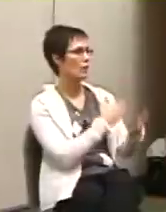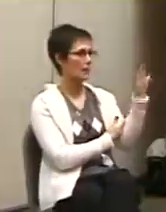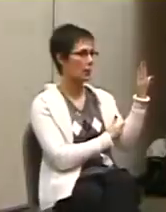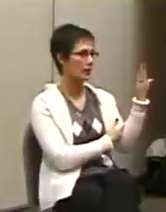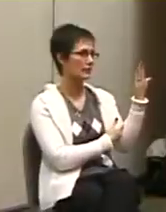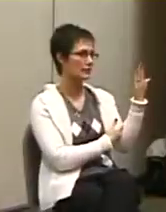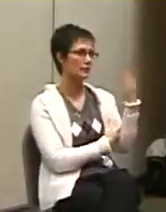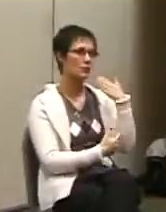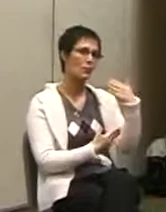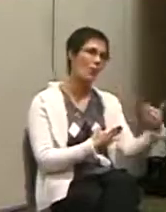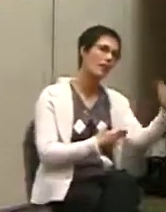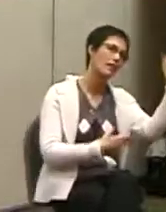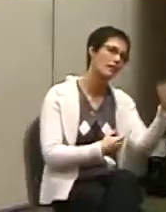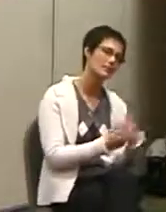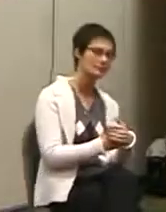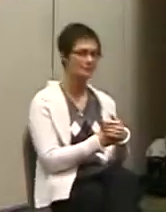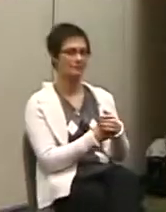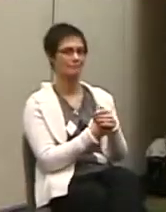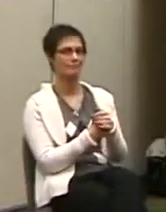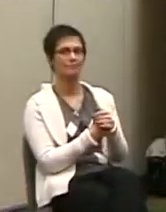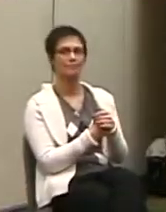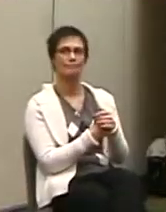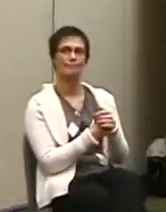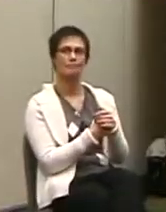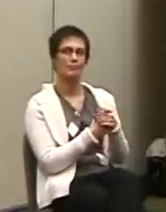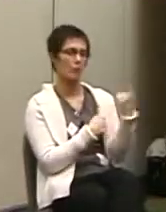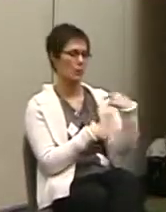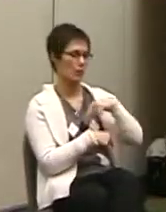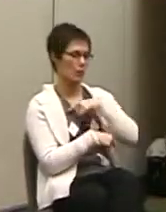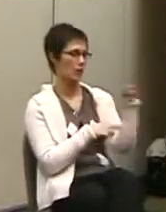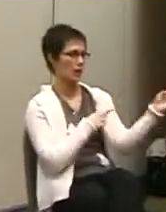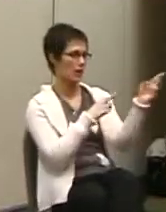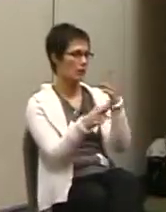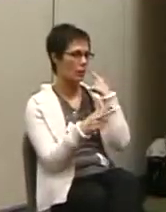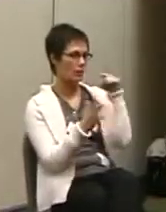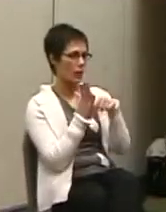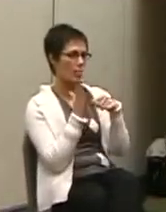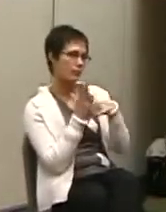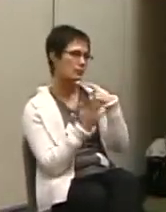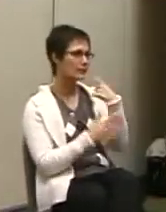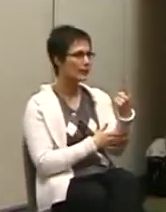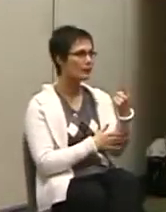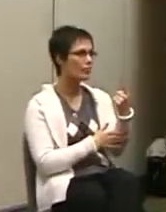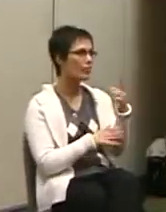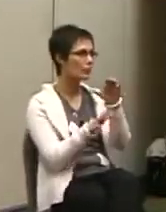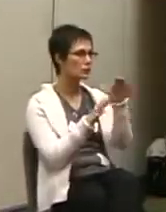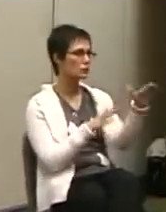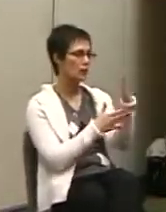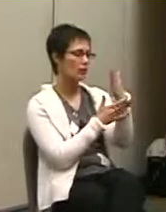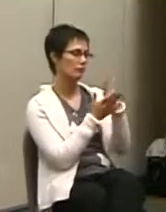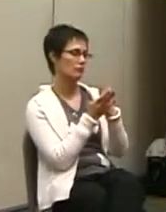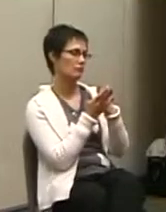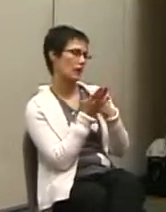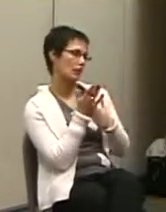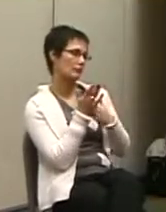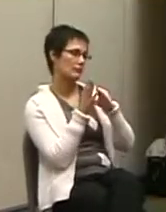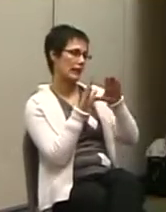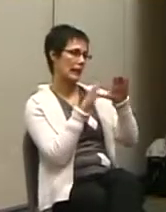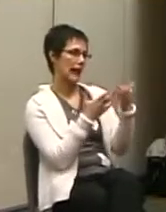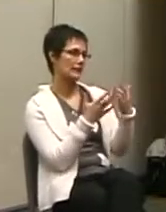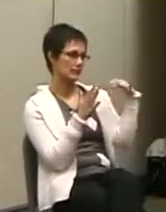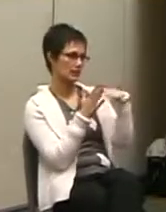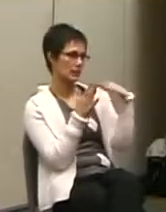Good morning. Okay, when we were getting ready for this, they said, well, let's do a nice case study and see if we get people a chance